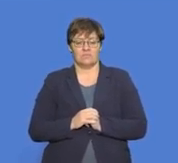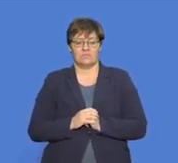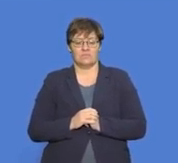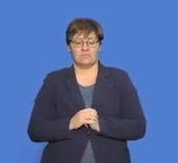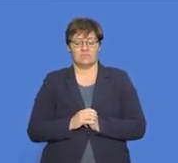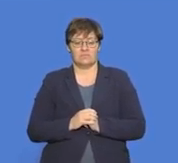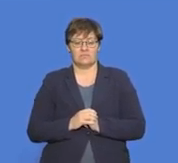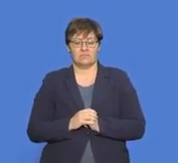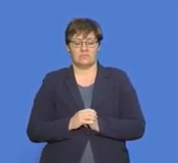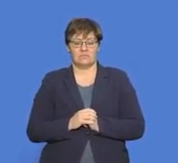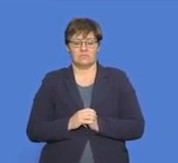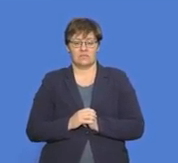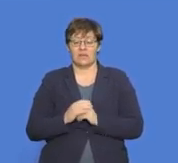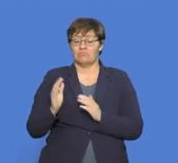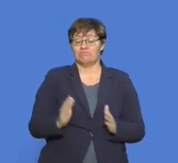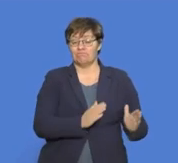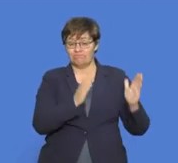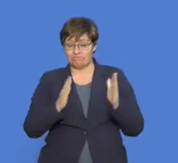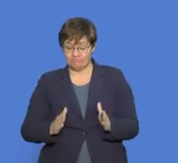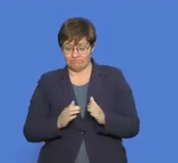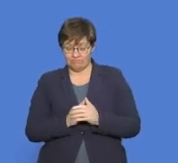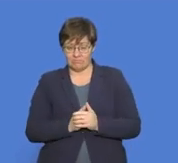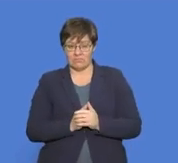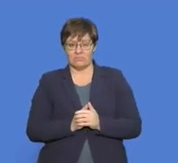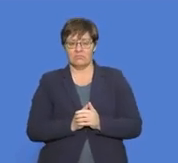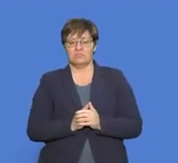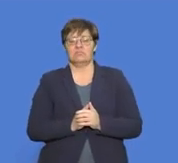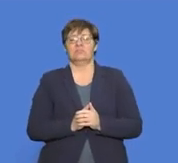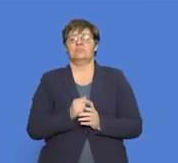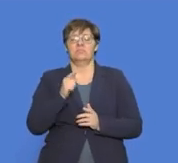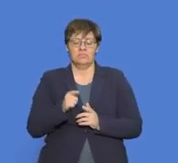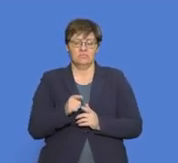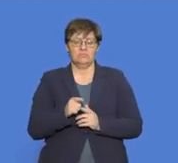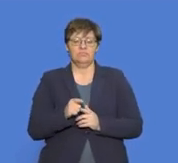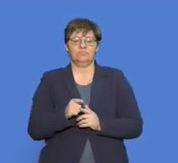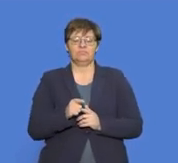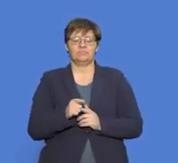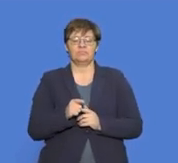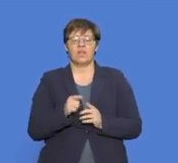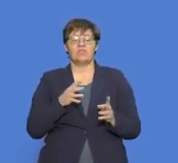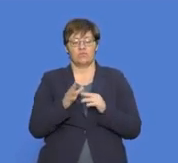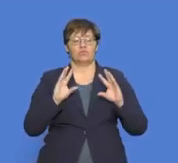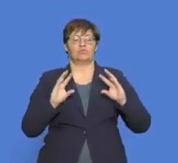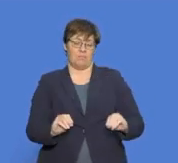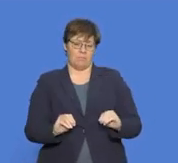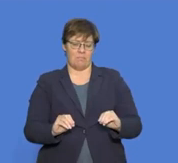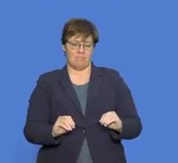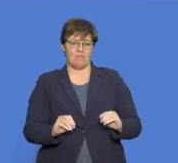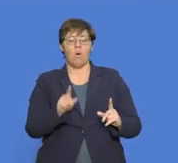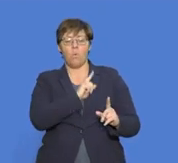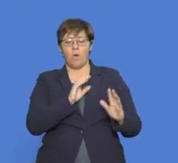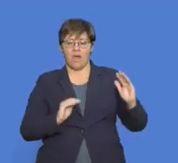After time has passed, diffusion will stop because we have